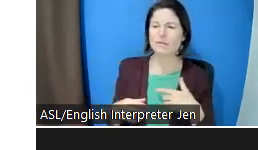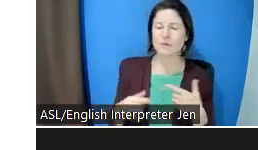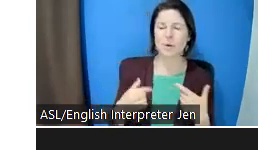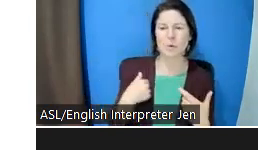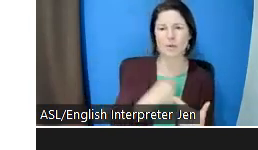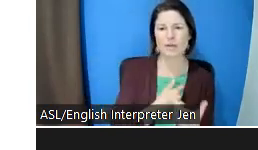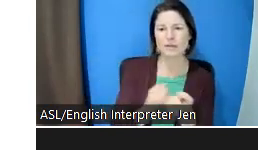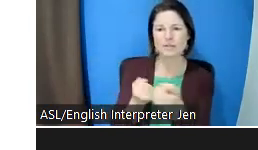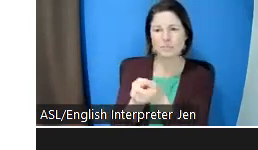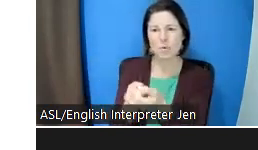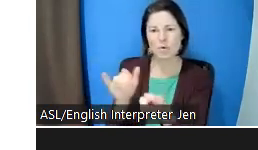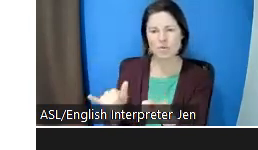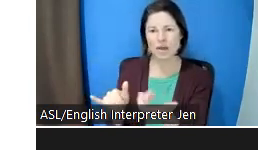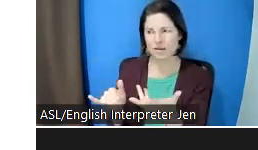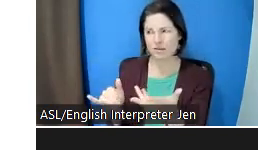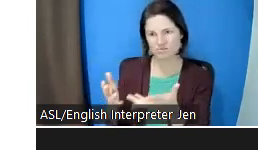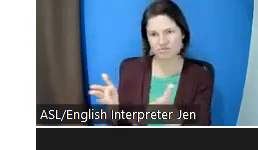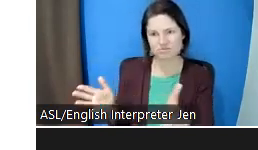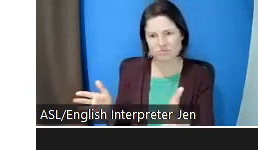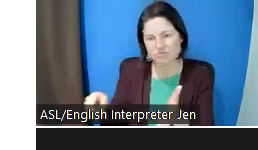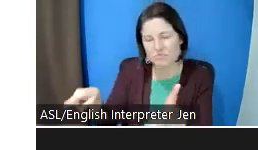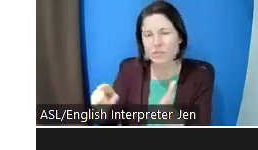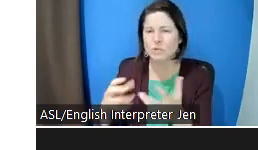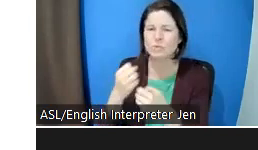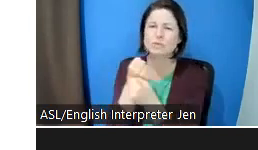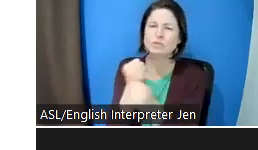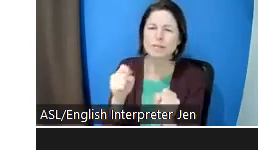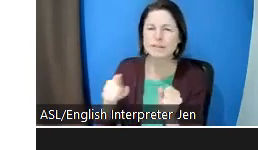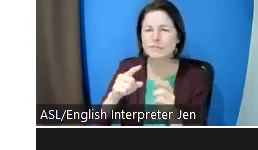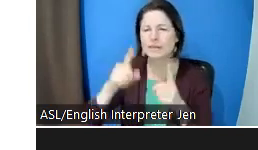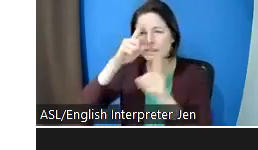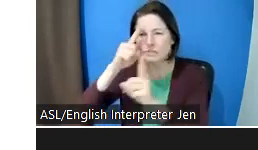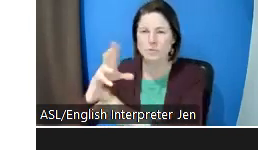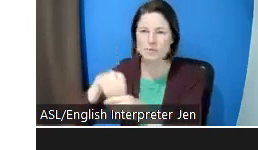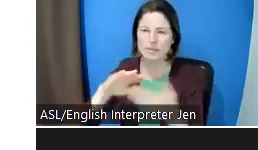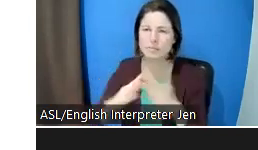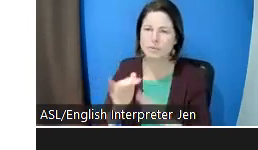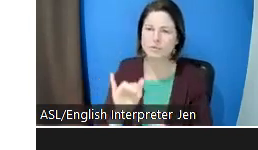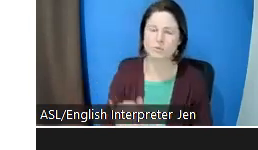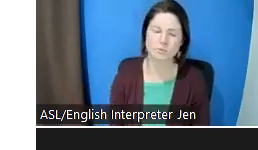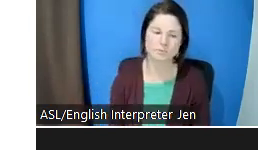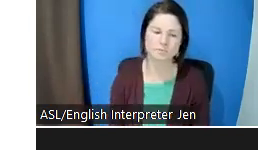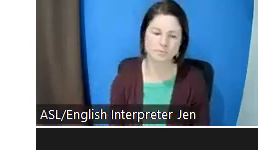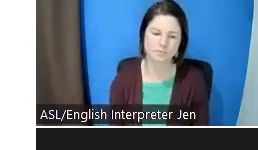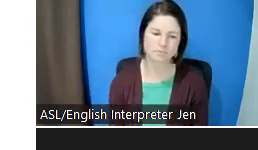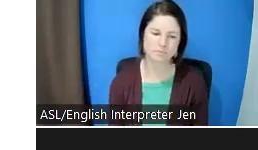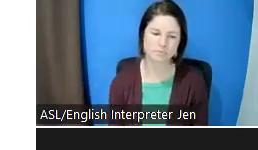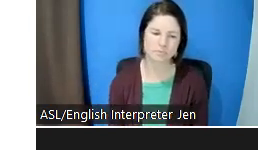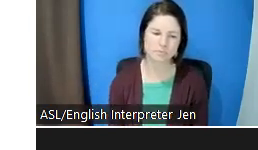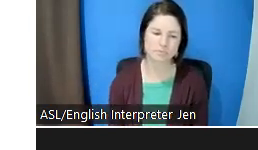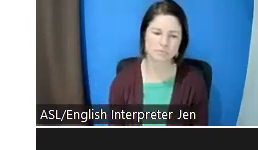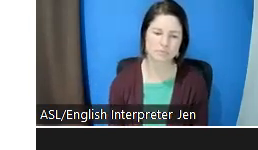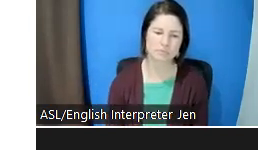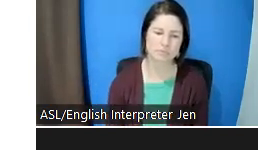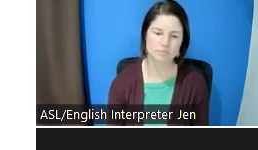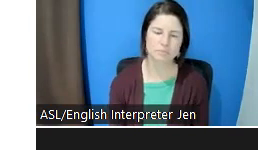support community capacity building to strengthen safety initiatives and programs within the community. So there's in real